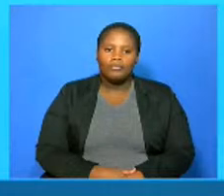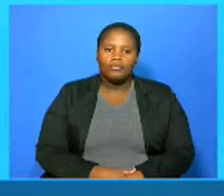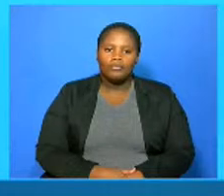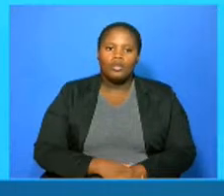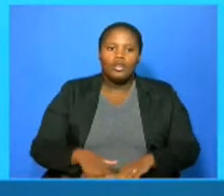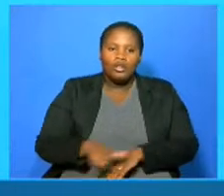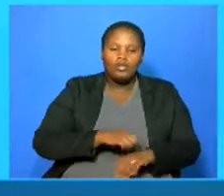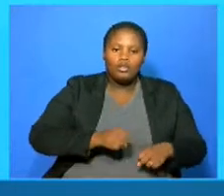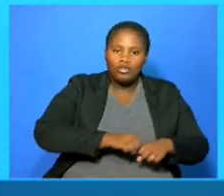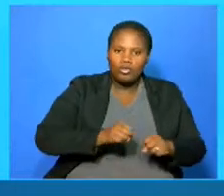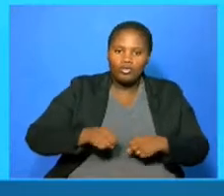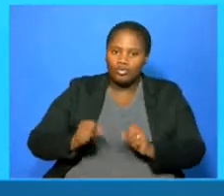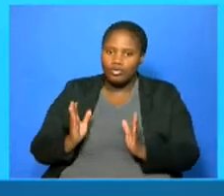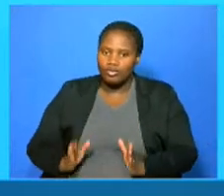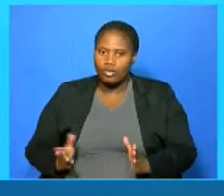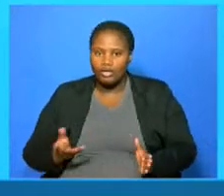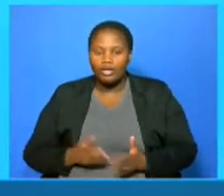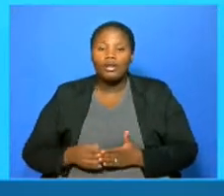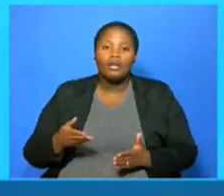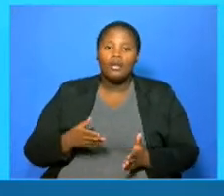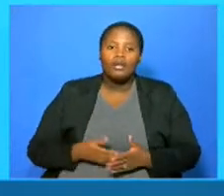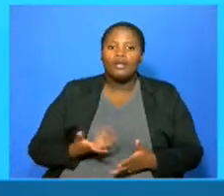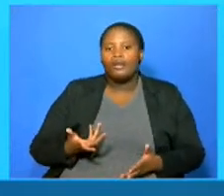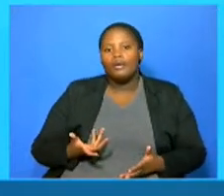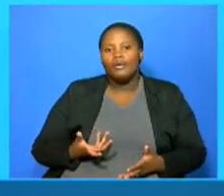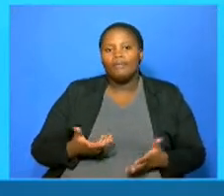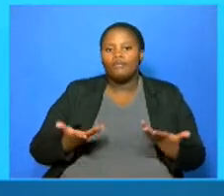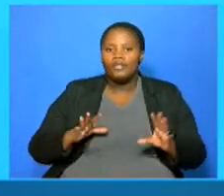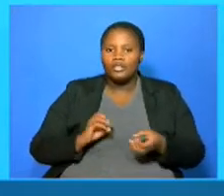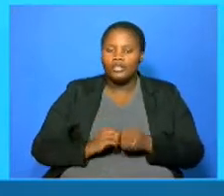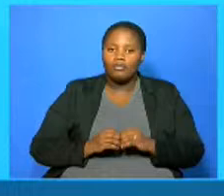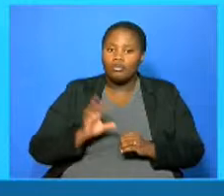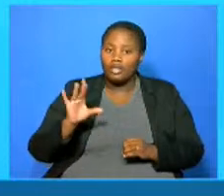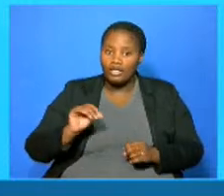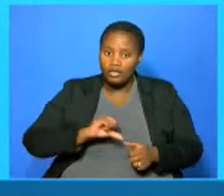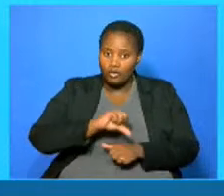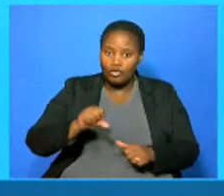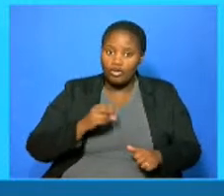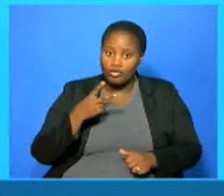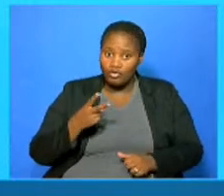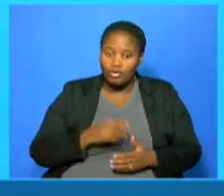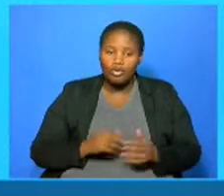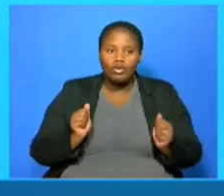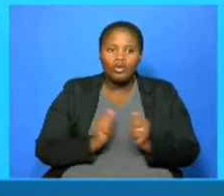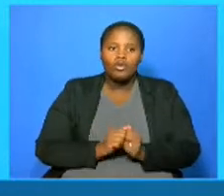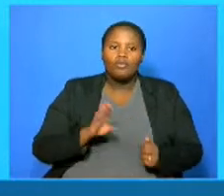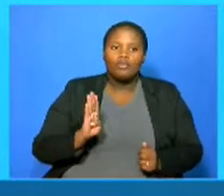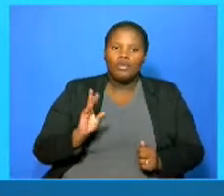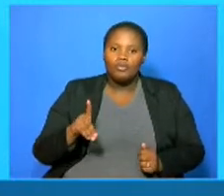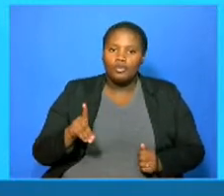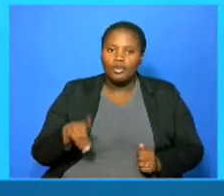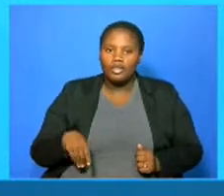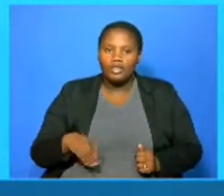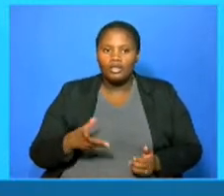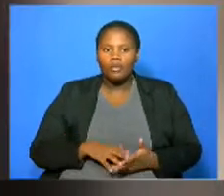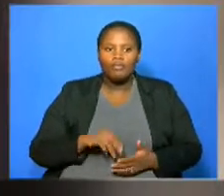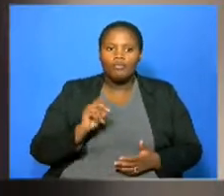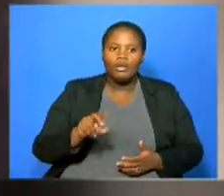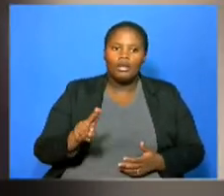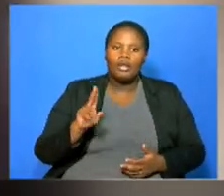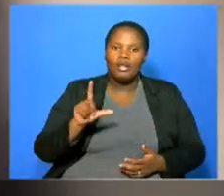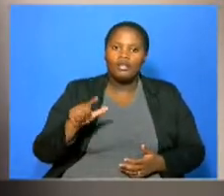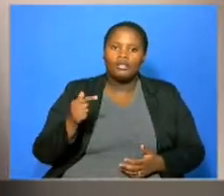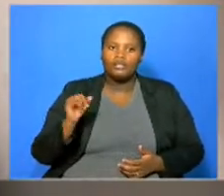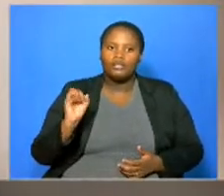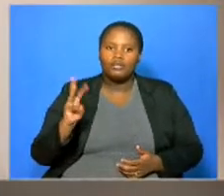Local motorbike sensation Ross Branch finished 8th in the stage 2 of the ongoing BP Ultimate Rally. The